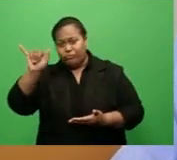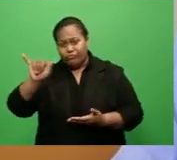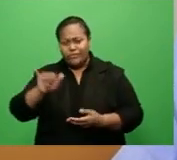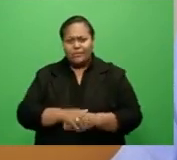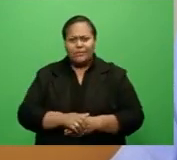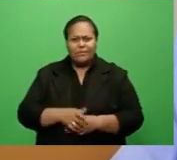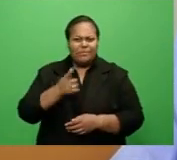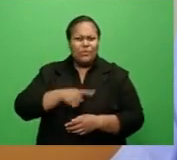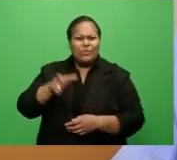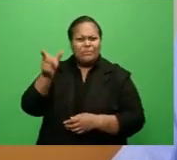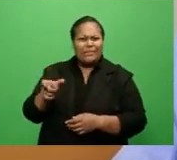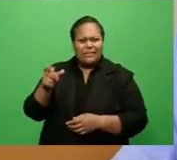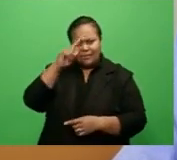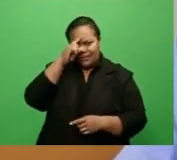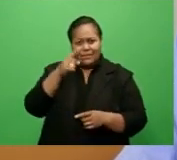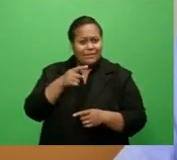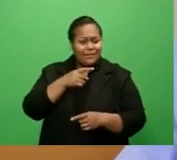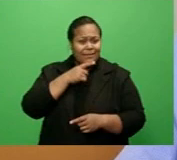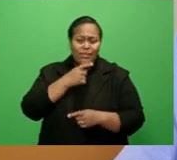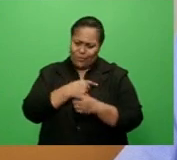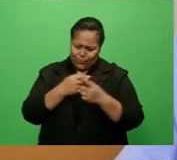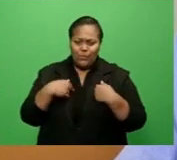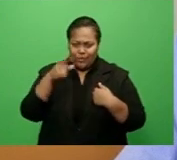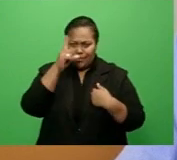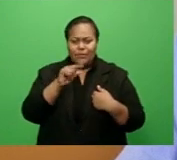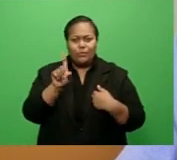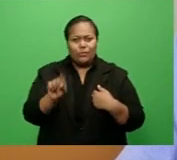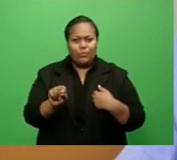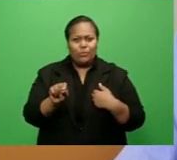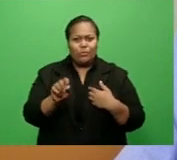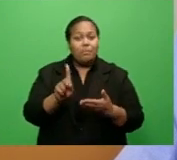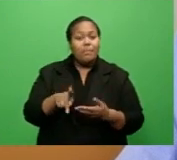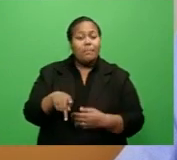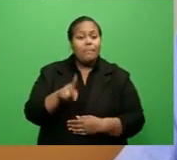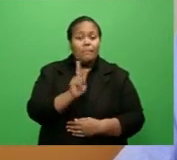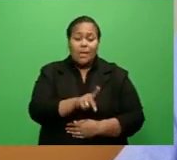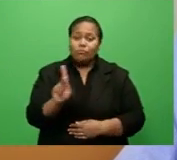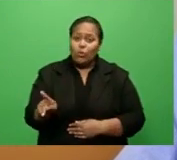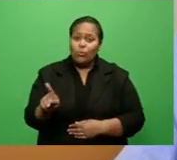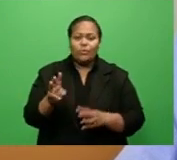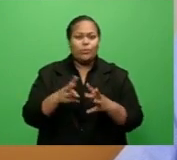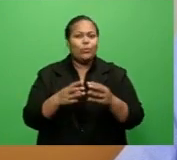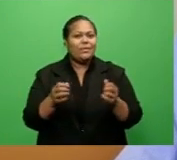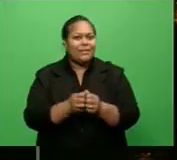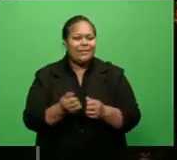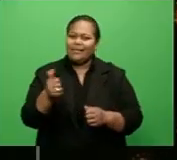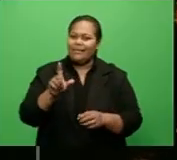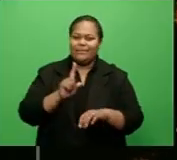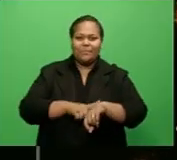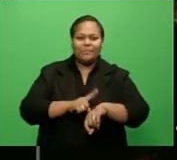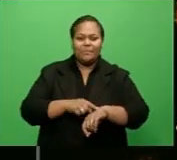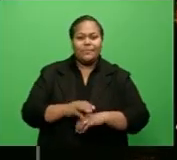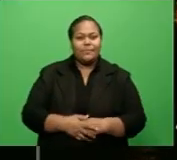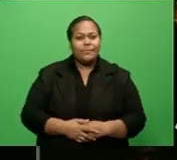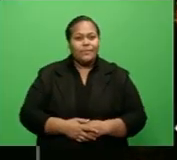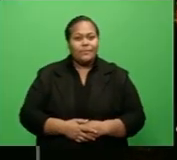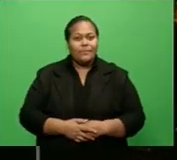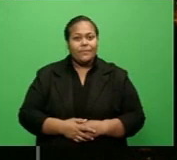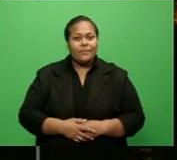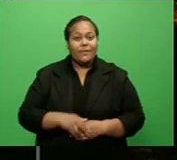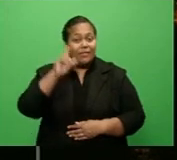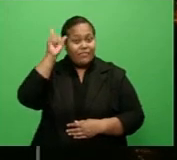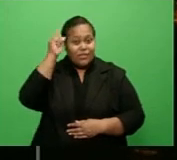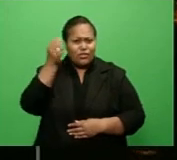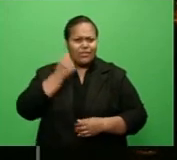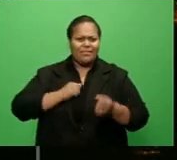person is sick or so, we are able to do the passport in the weekend at any time. Fijians who have